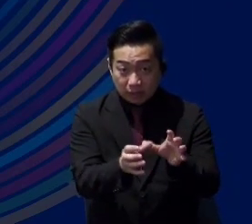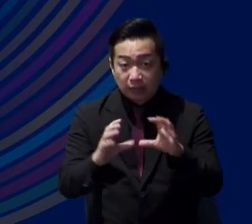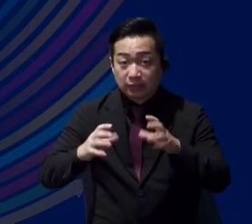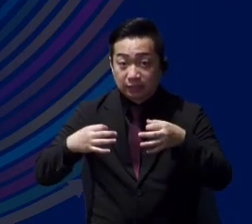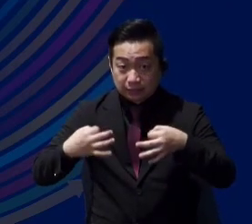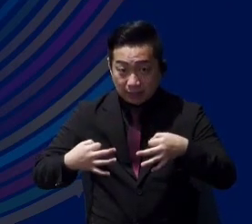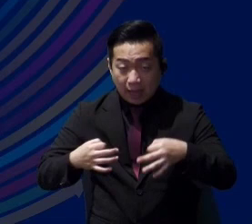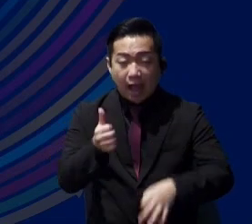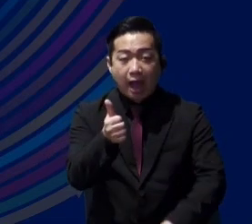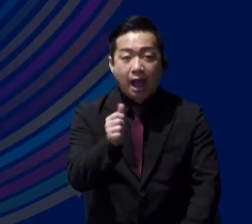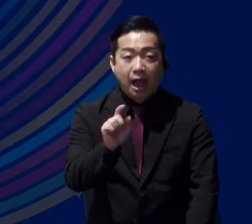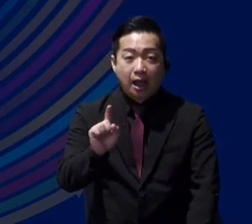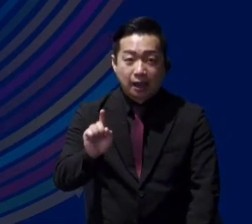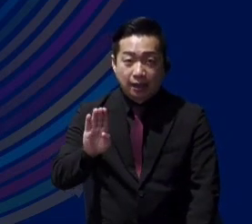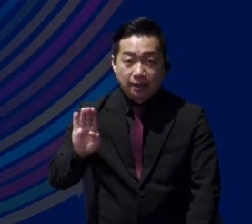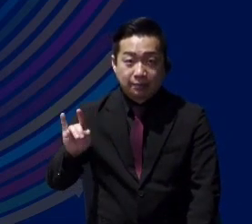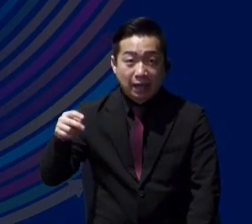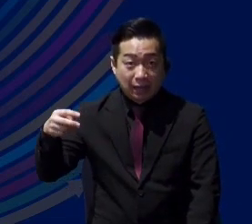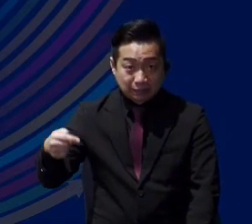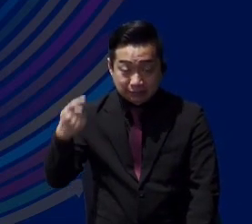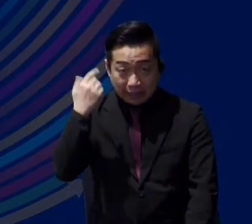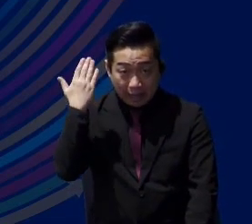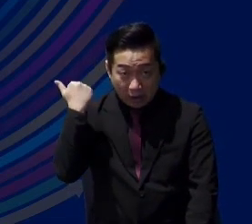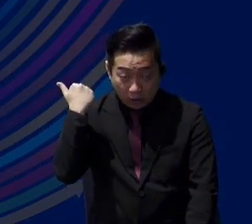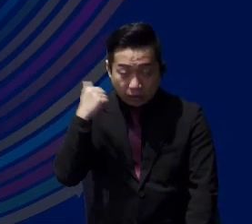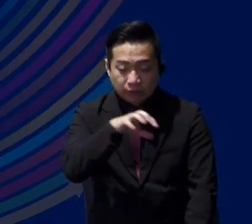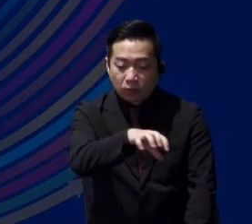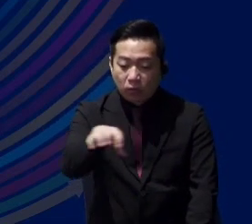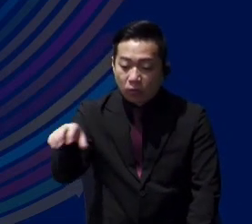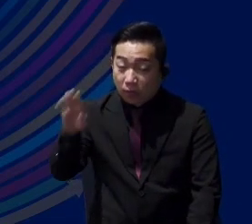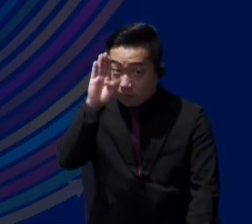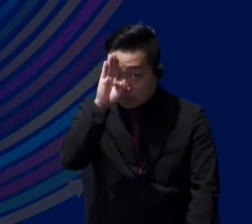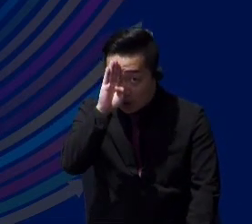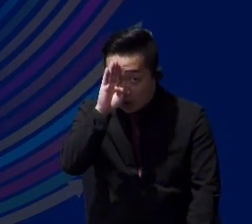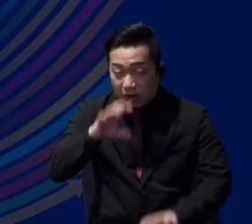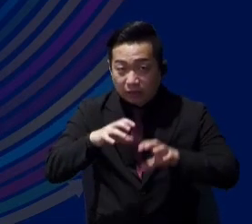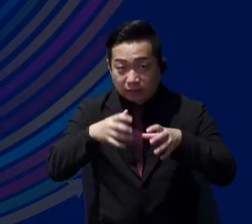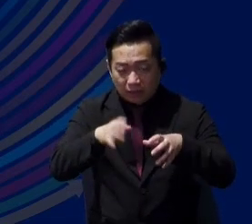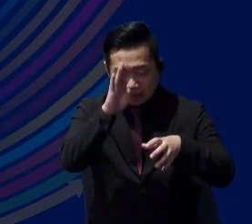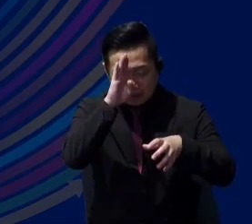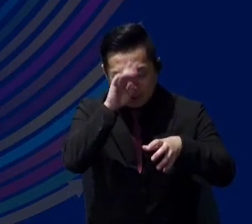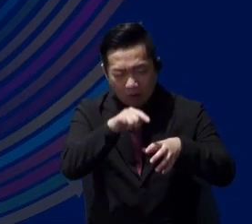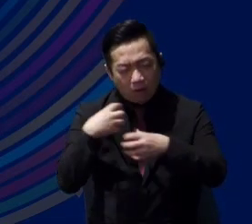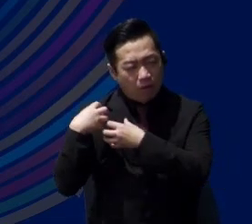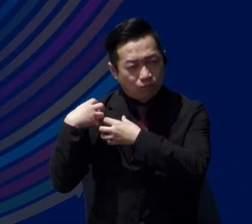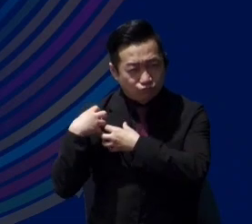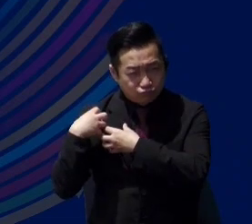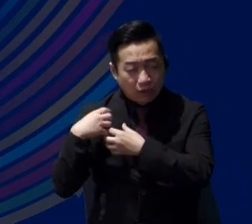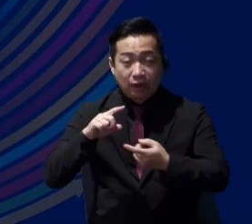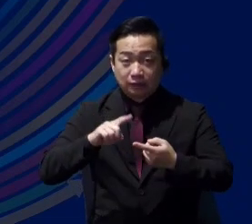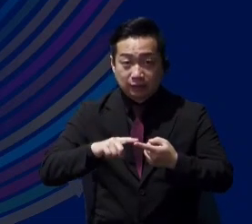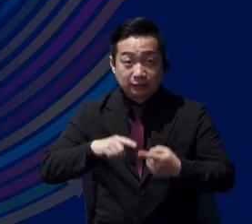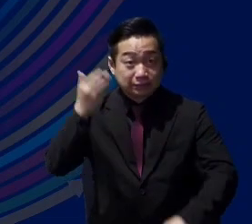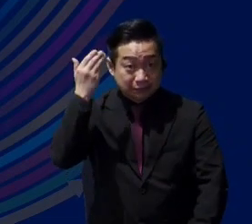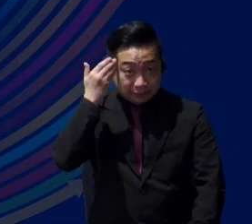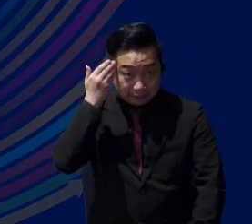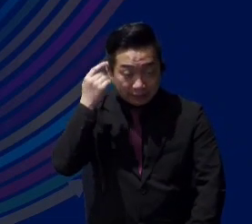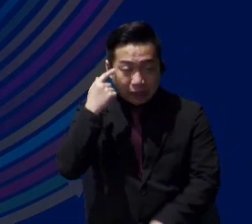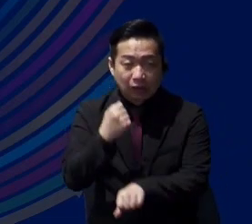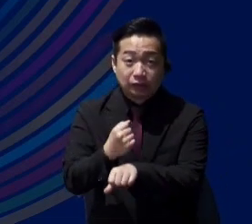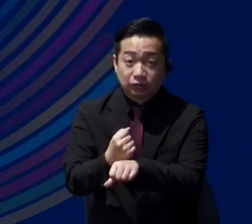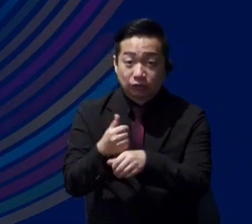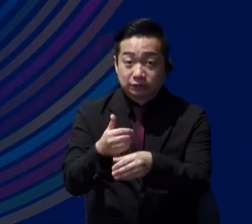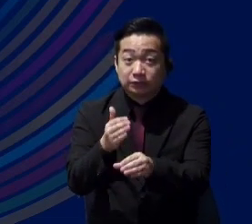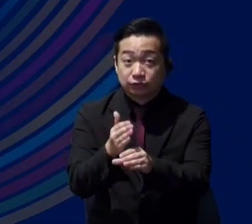under the leading of the University of Washington. In other words, we are some part